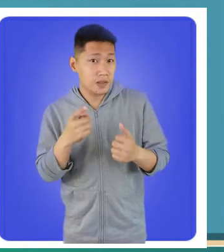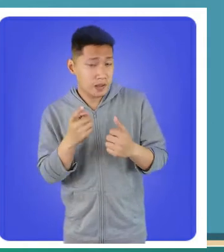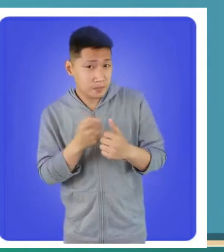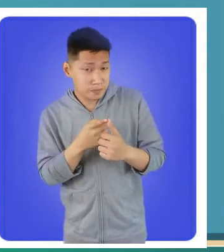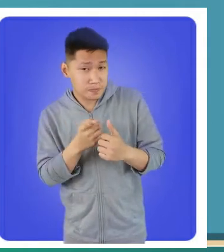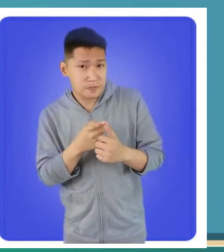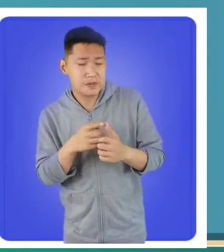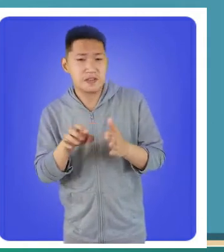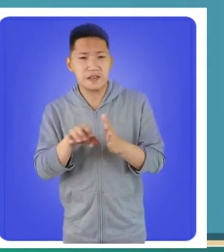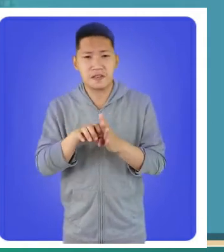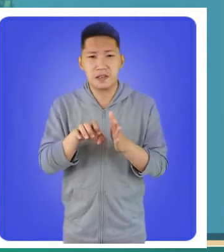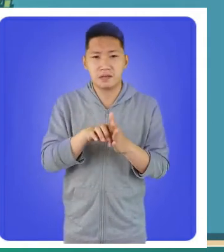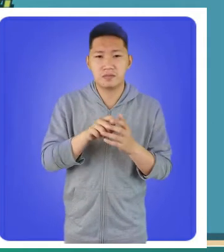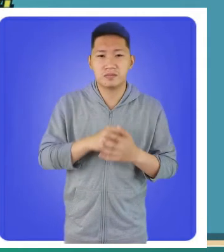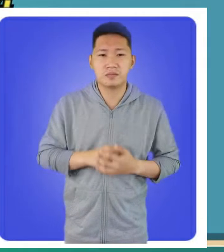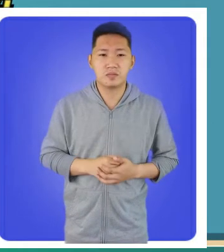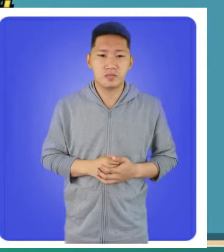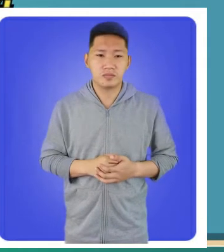these examples.